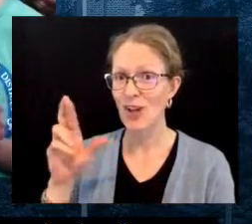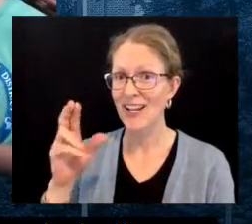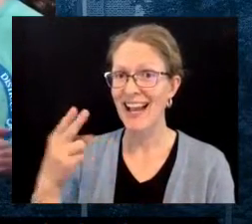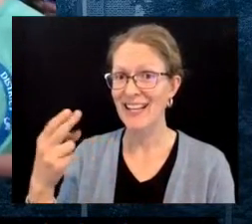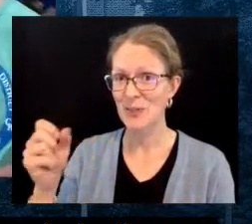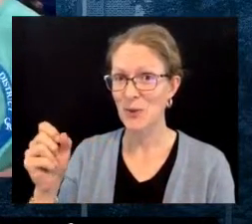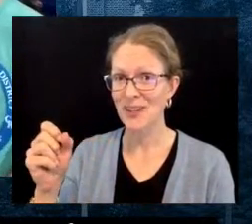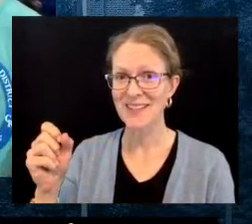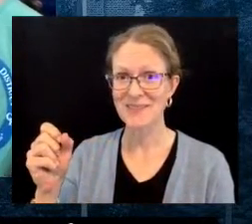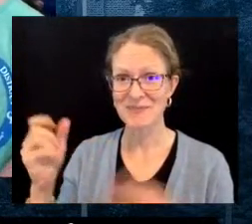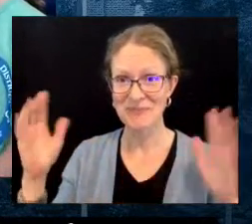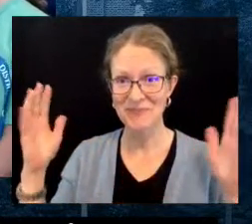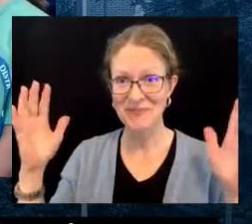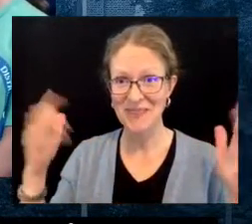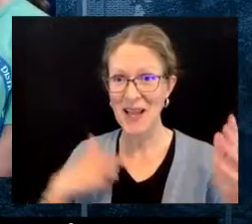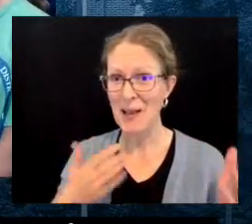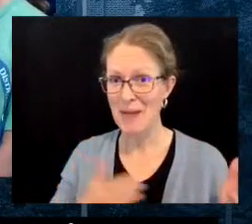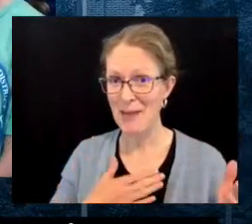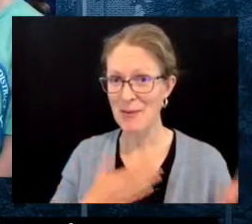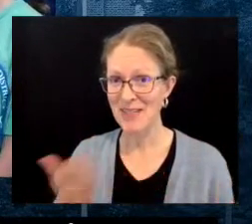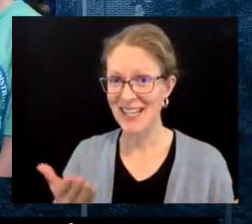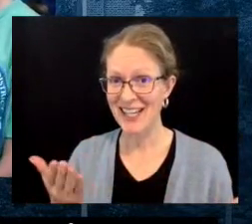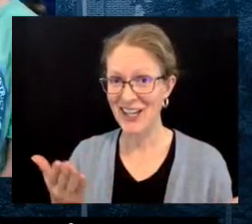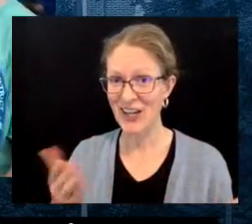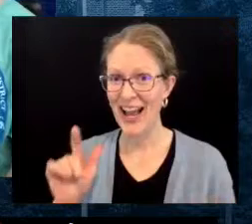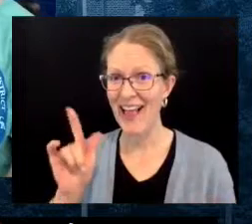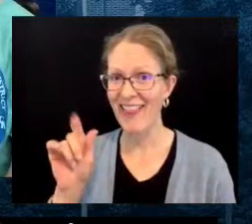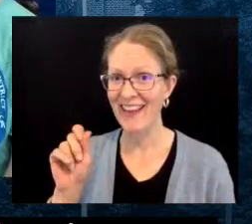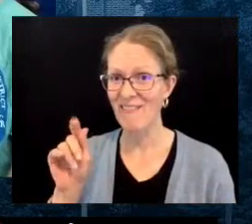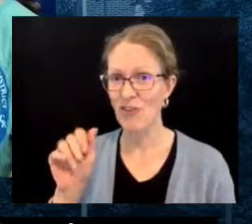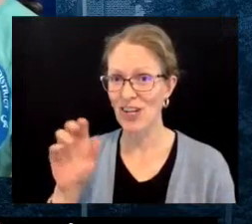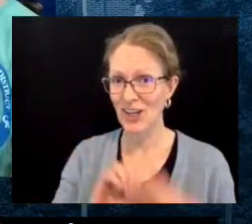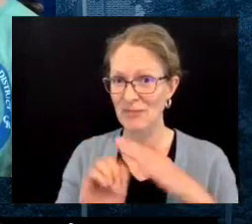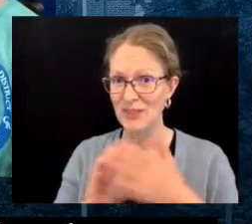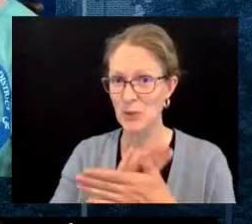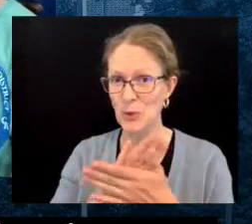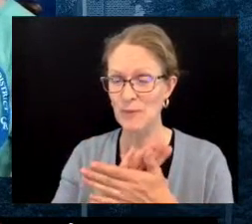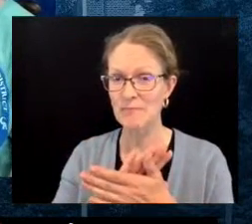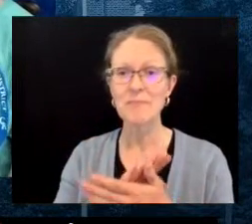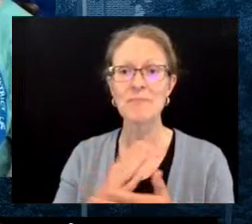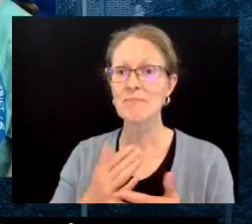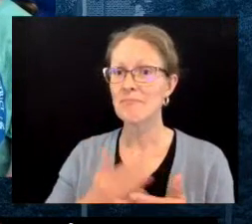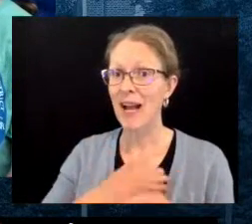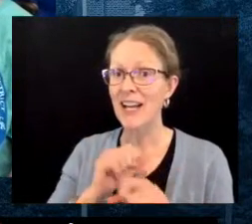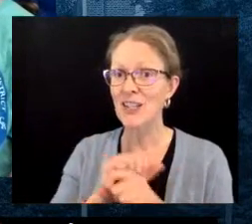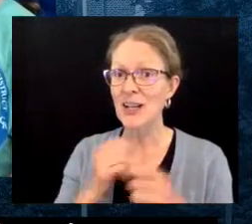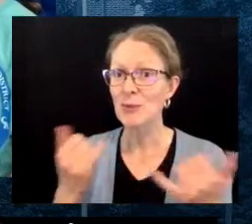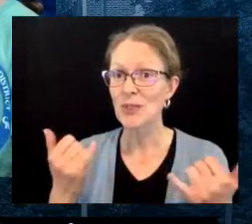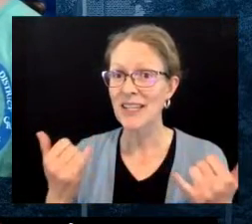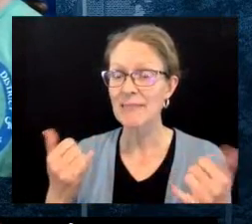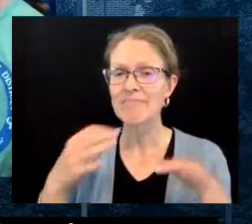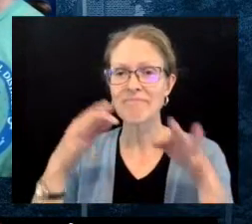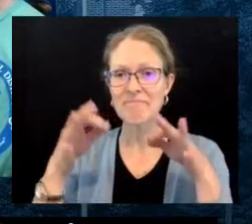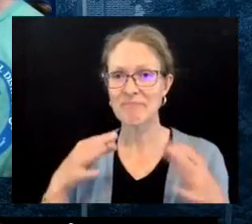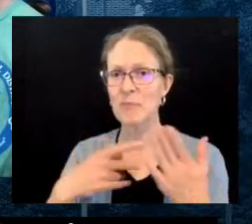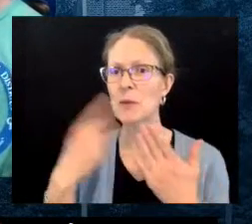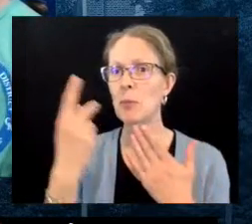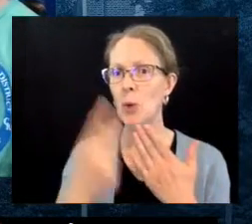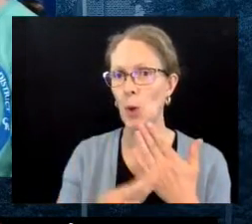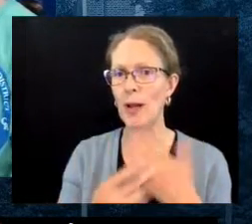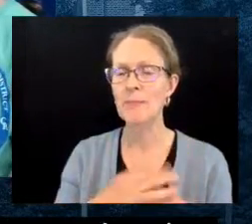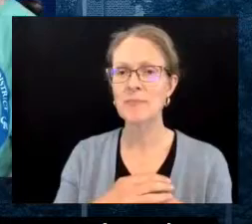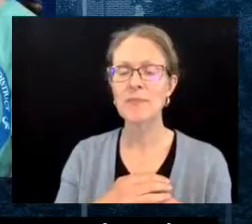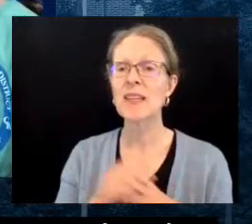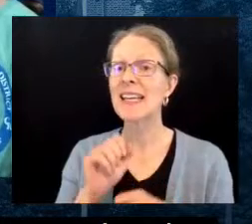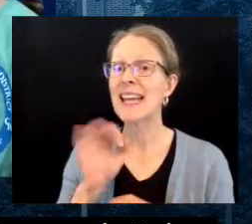Frear. My job today is to explain how this program works. And so if any school in the state, whether it